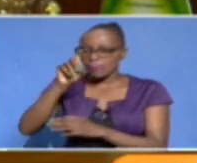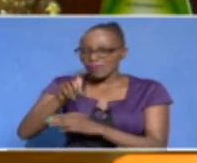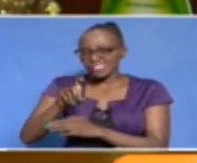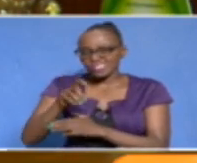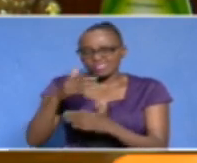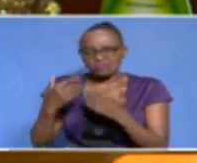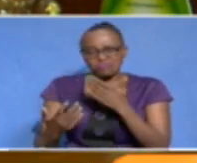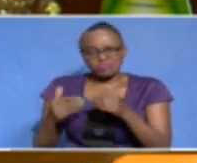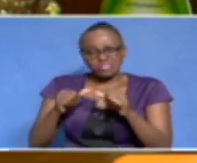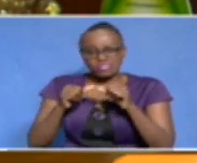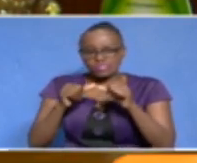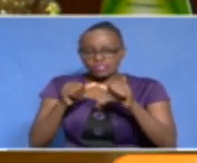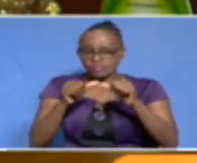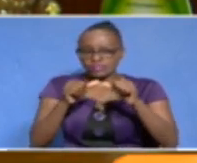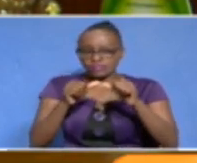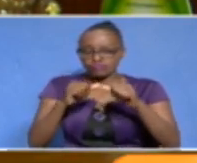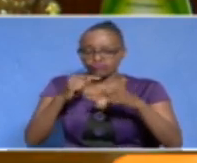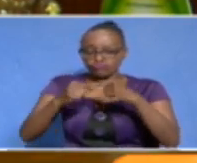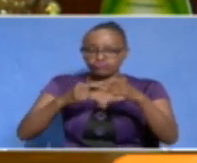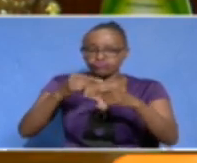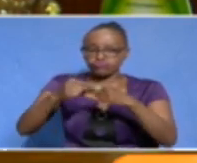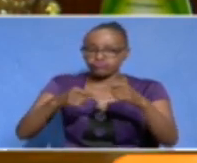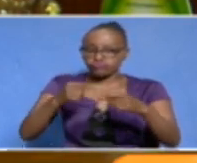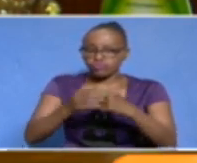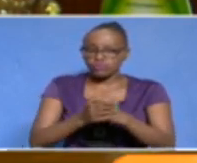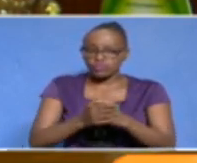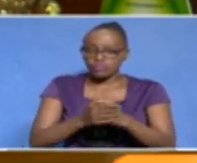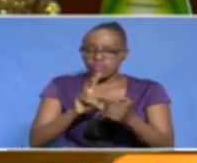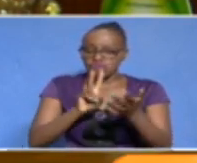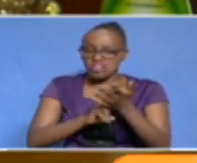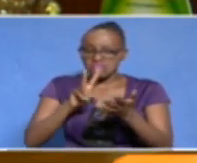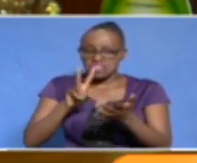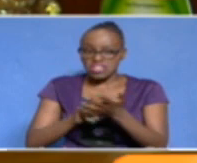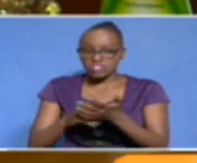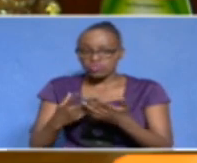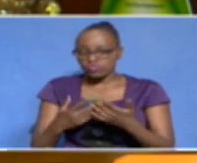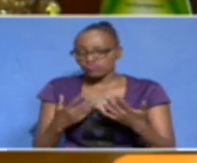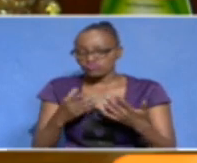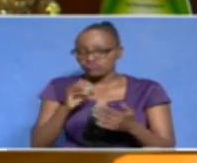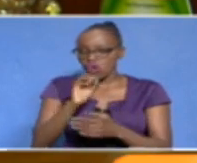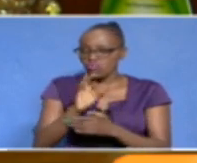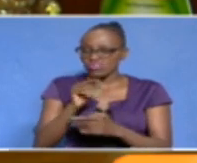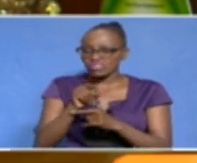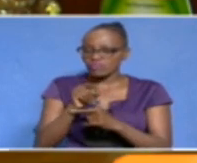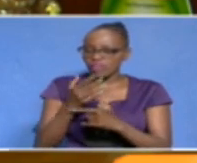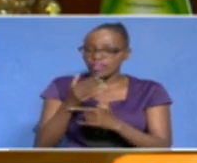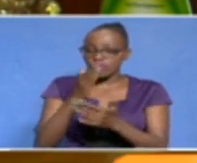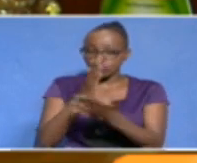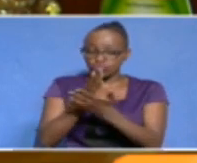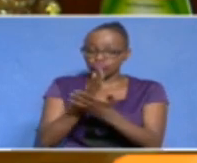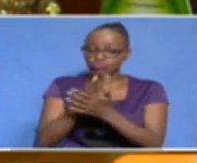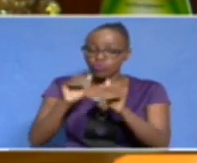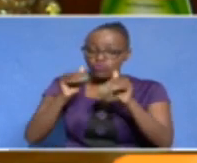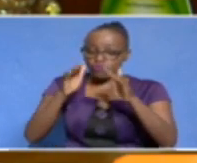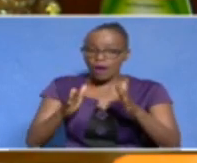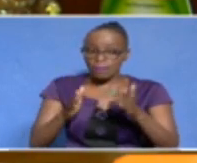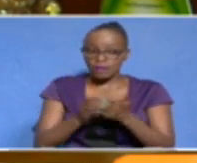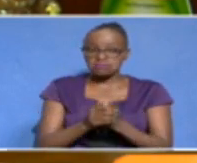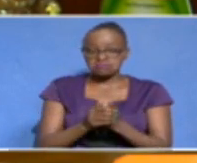still in a process of verification of the actual farmers.